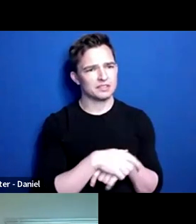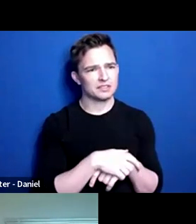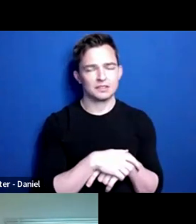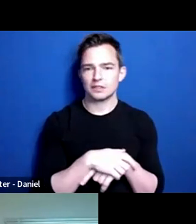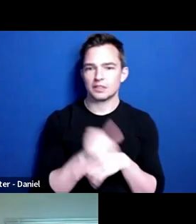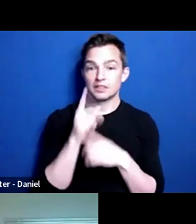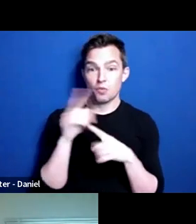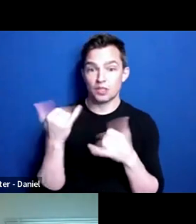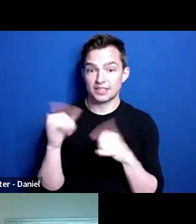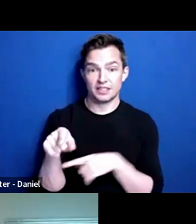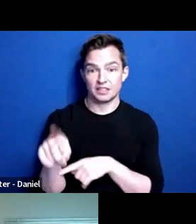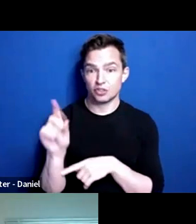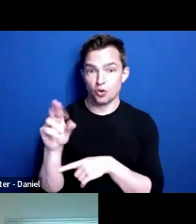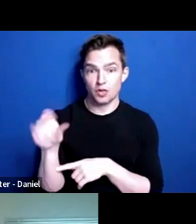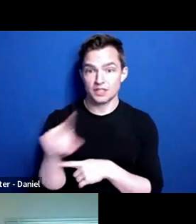It's not working still, Doris?